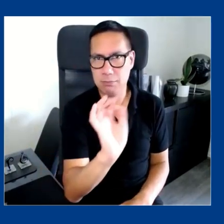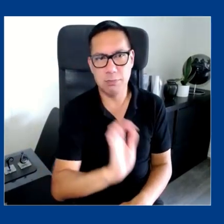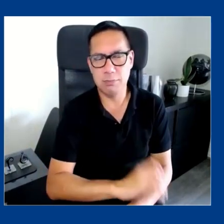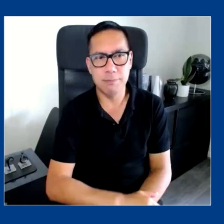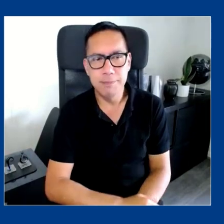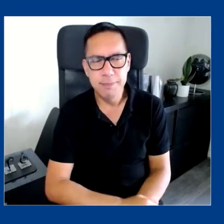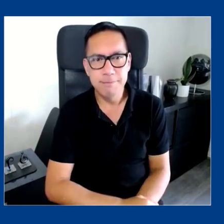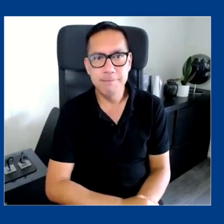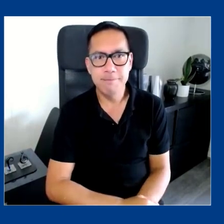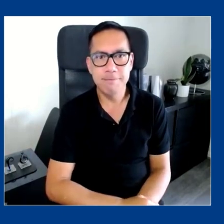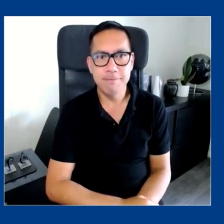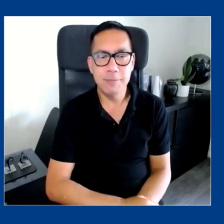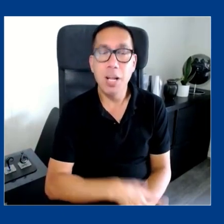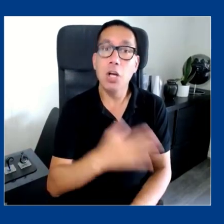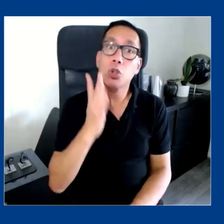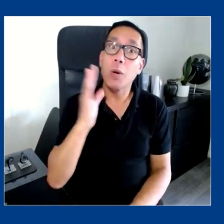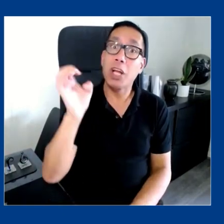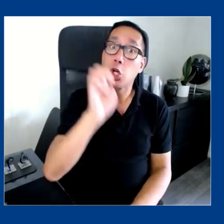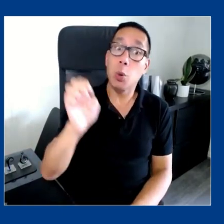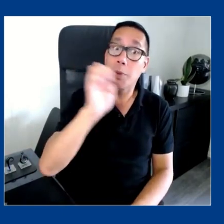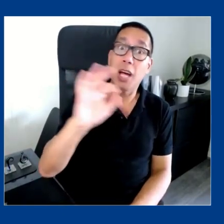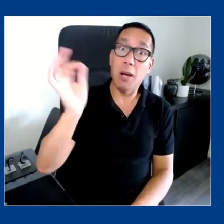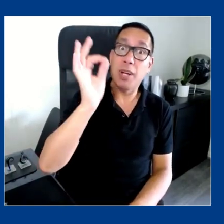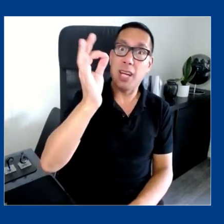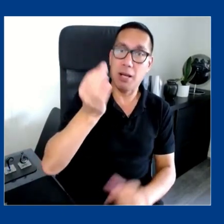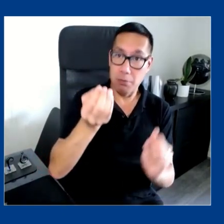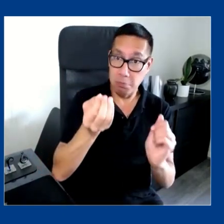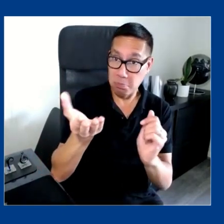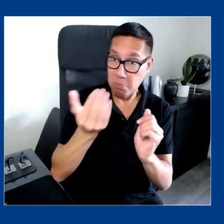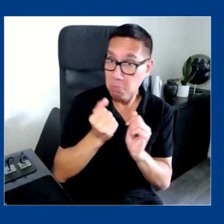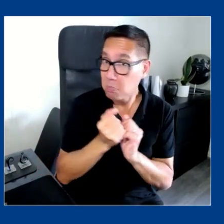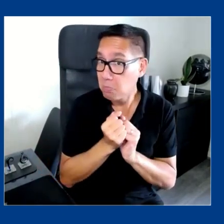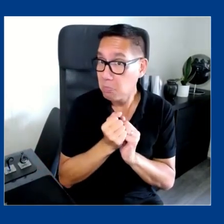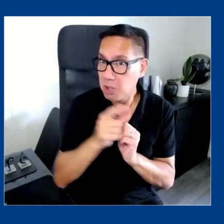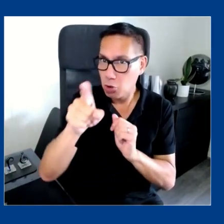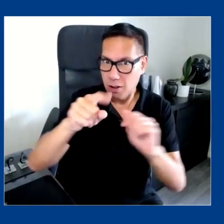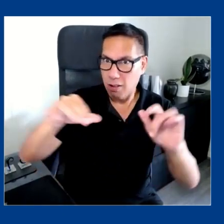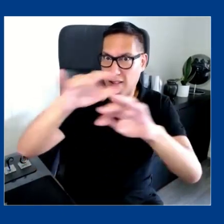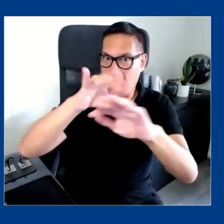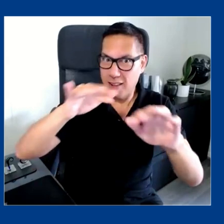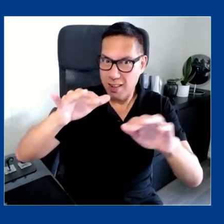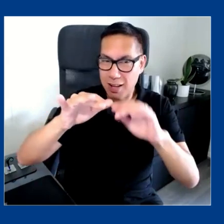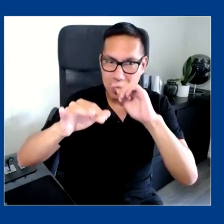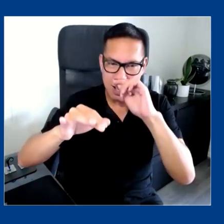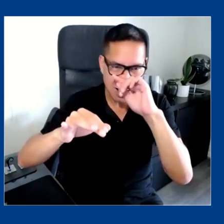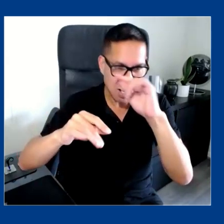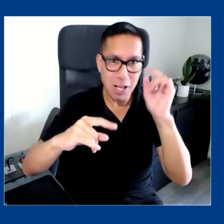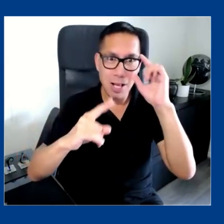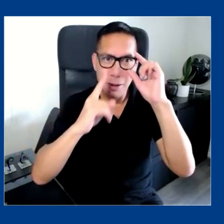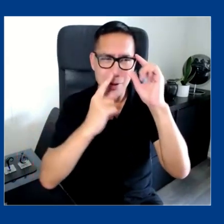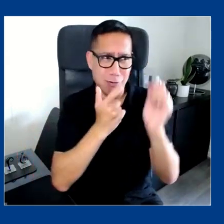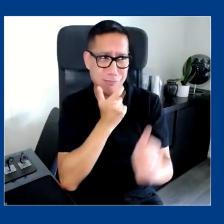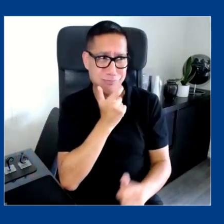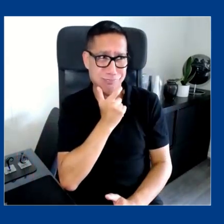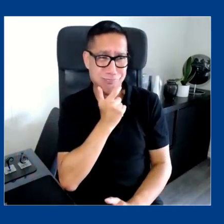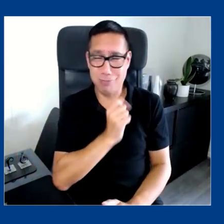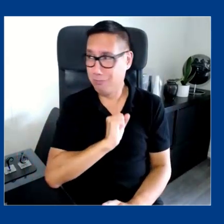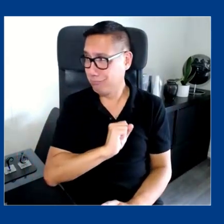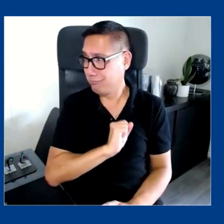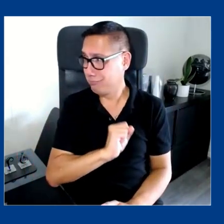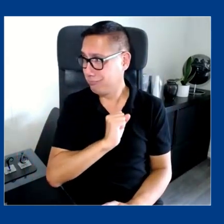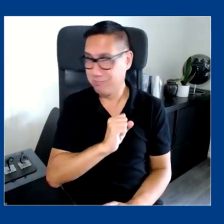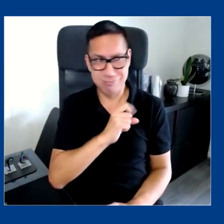So when European bee was introduced to by people were laughing, and they just don't understand it,